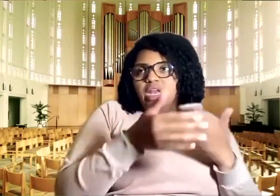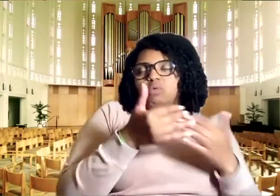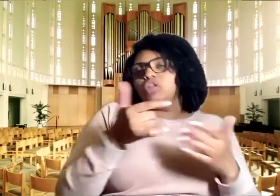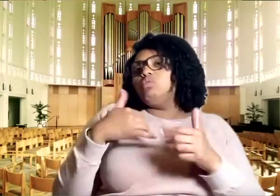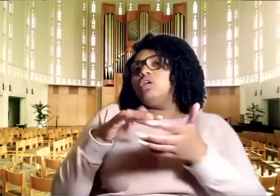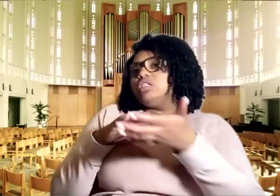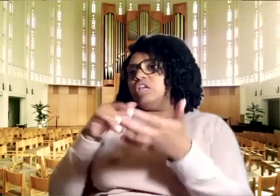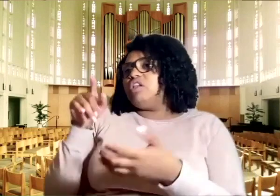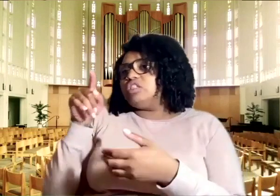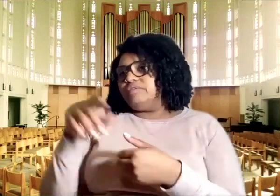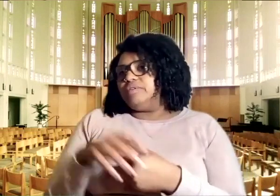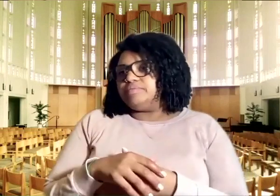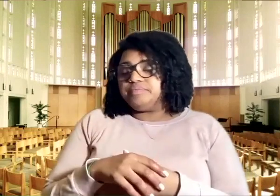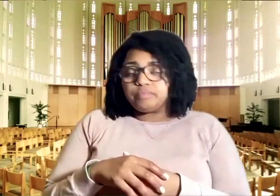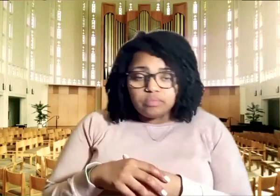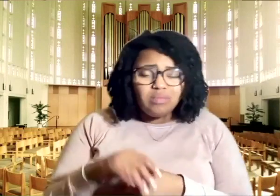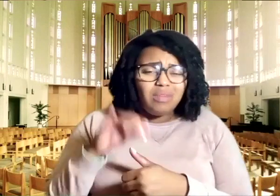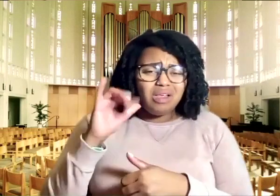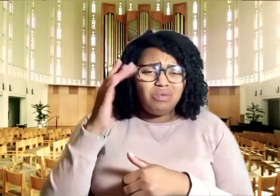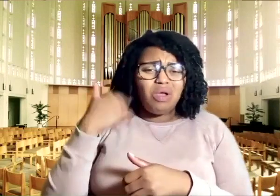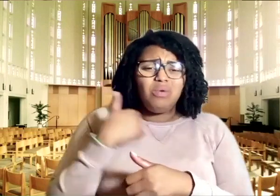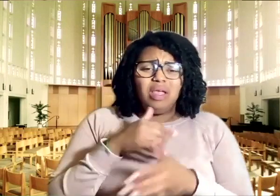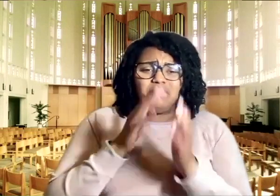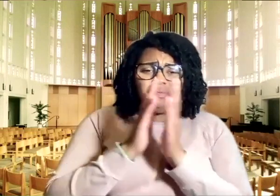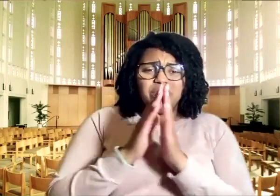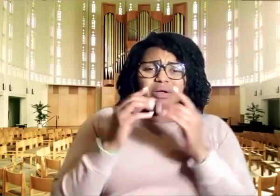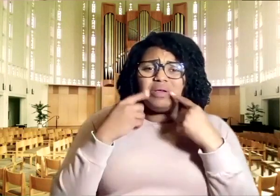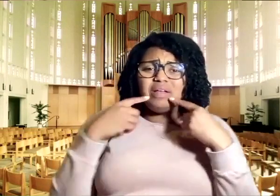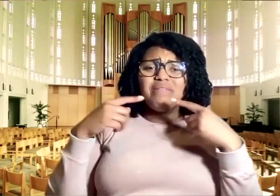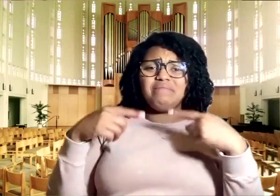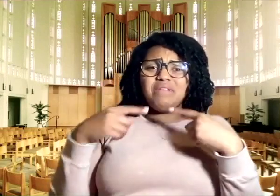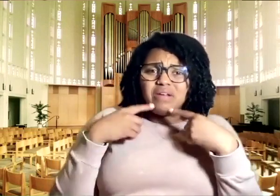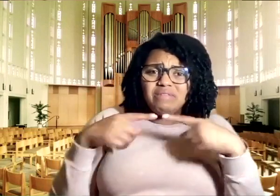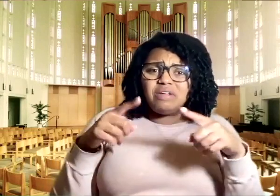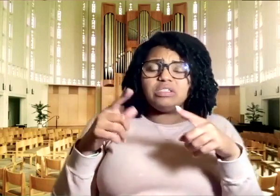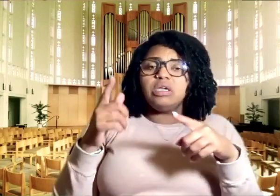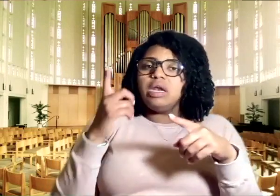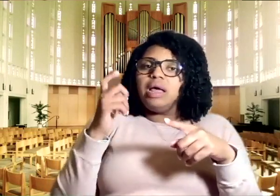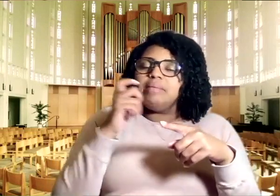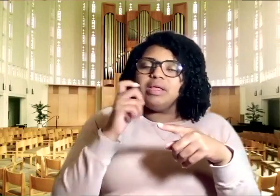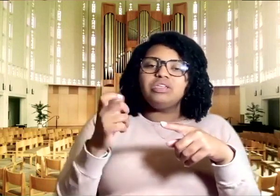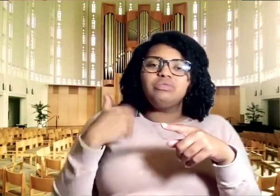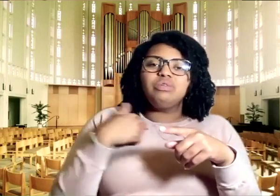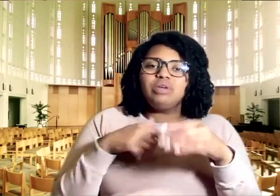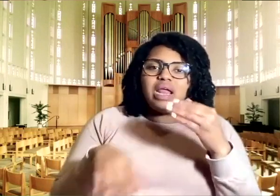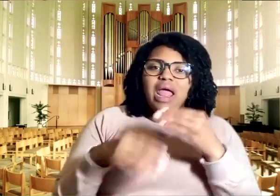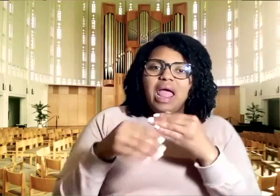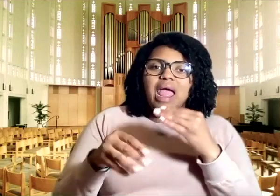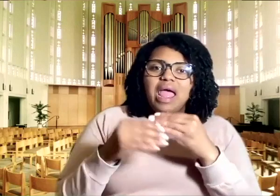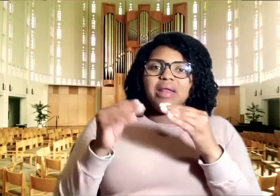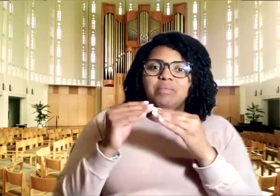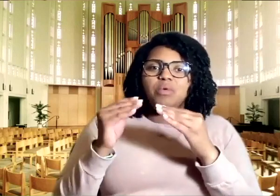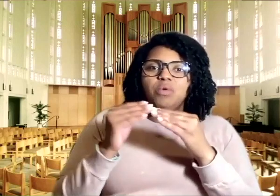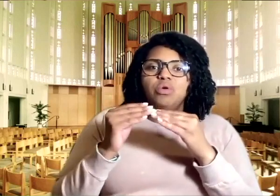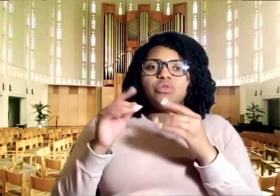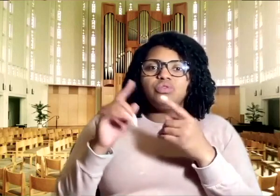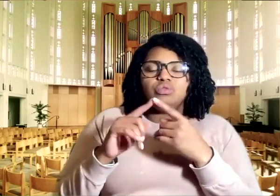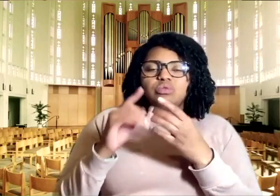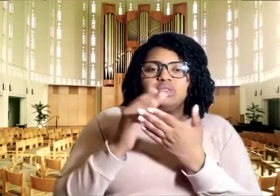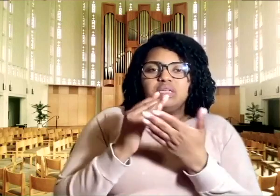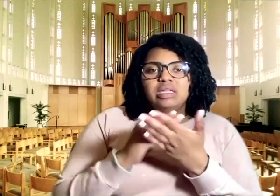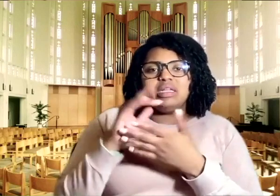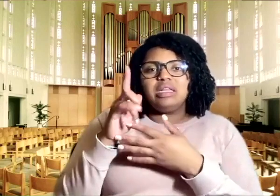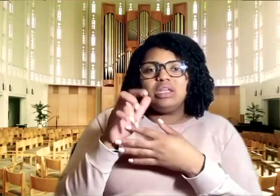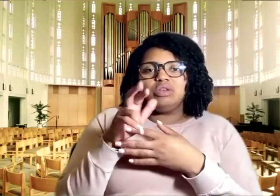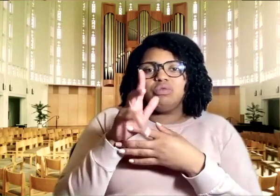friends, not simply because we're trying to add another feature to the liturgy, but because we know that if we are human, we have always